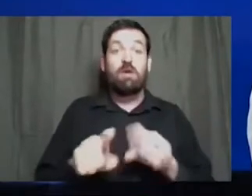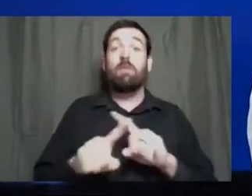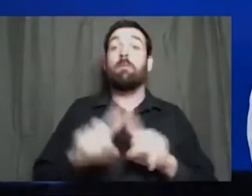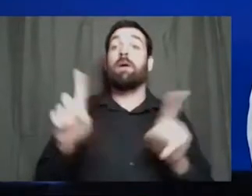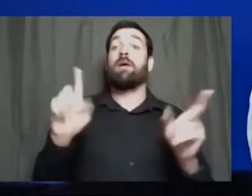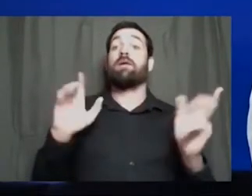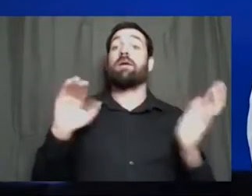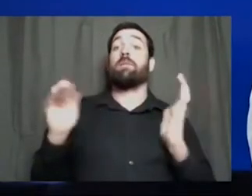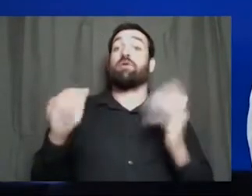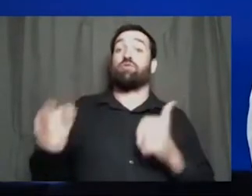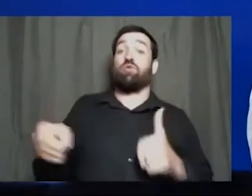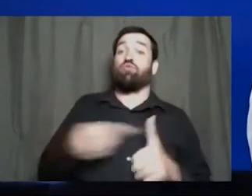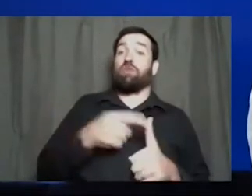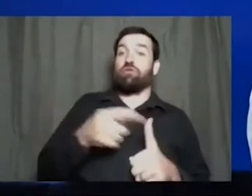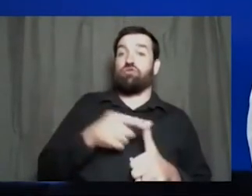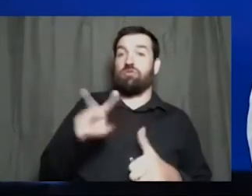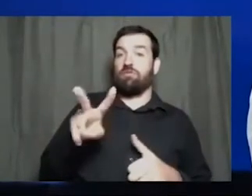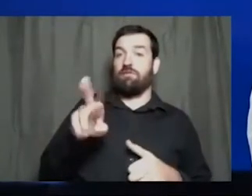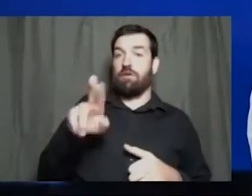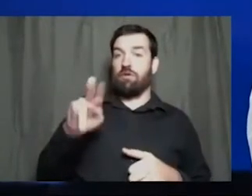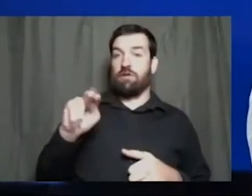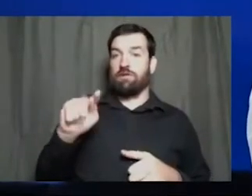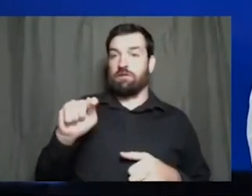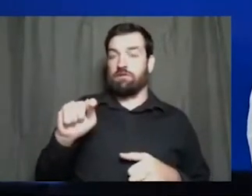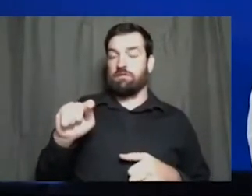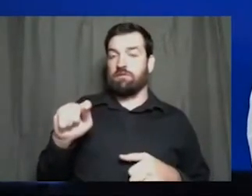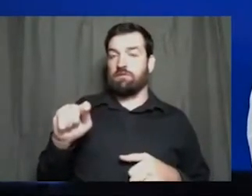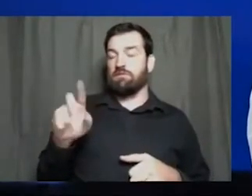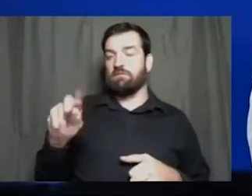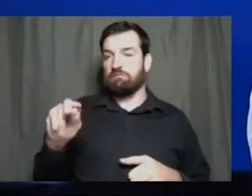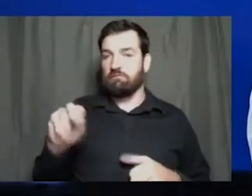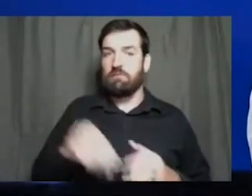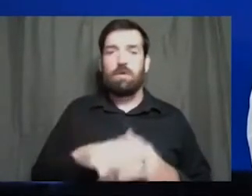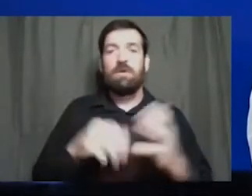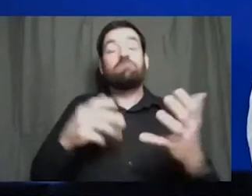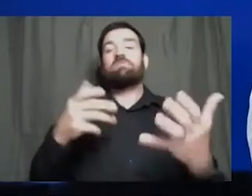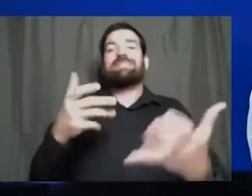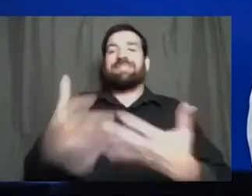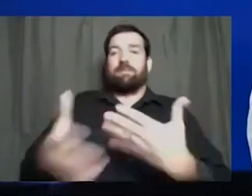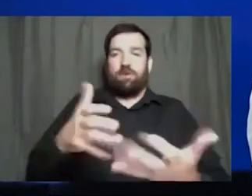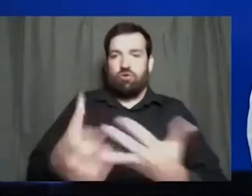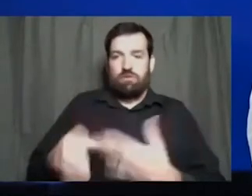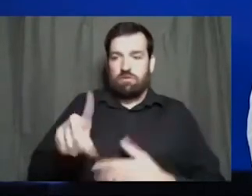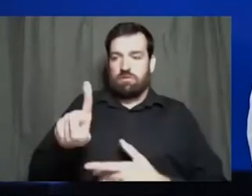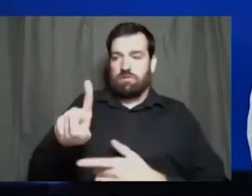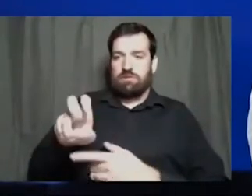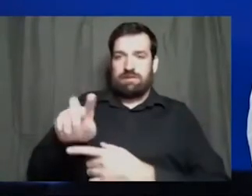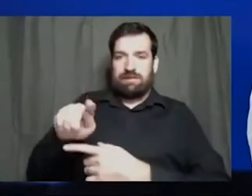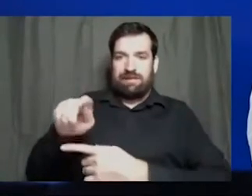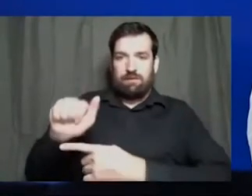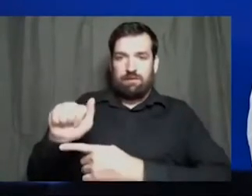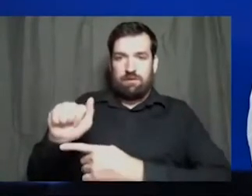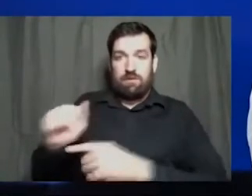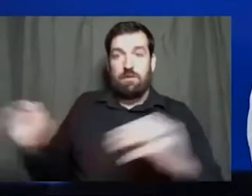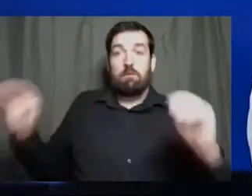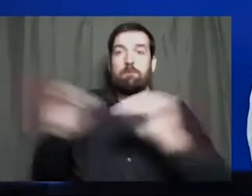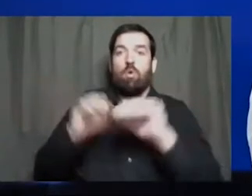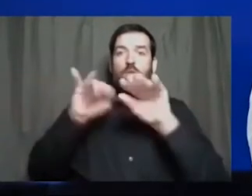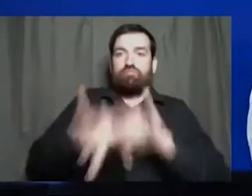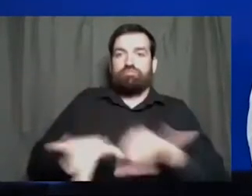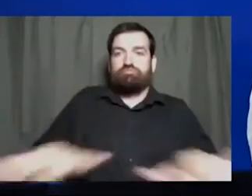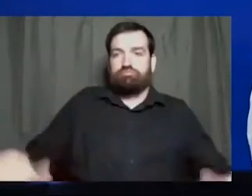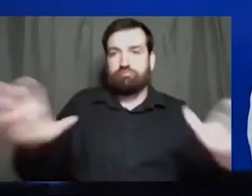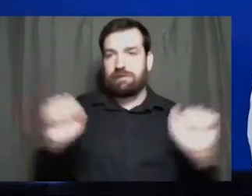variant. But the problem is that no matter what you do, the Delta variant is more transmissible, and that's why it's